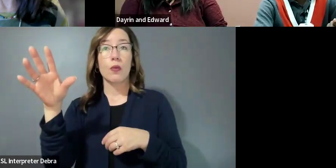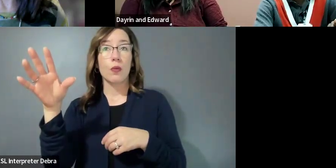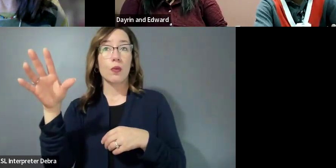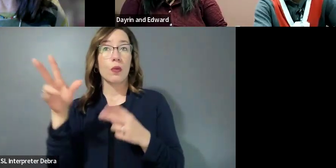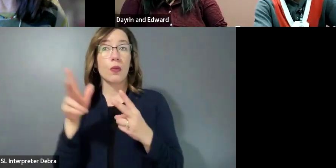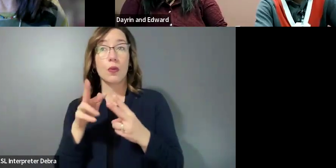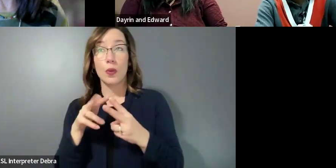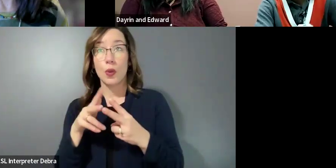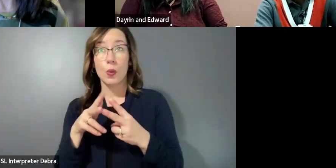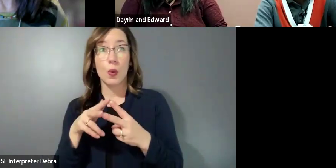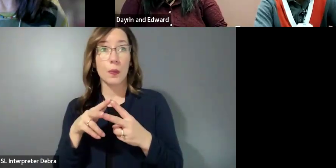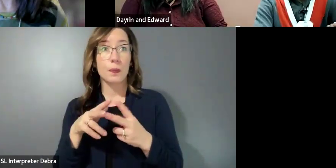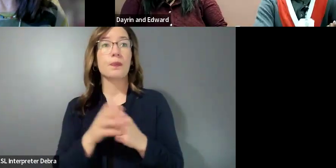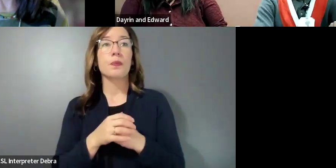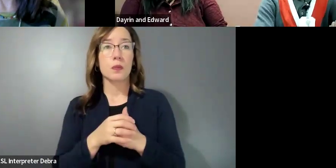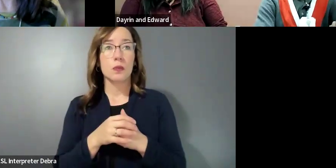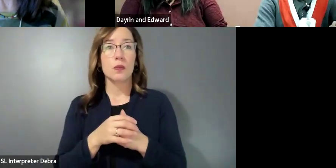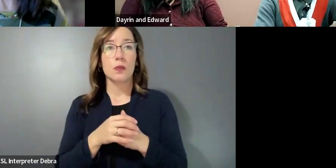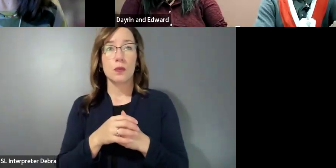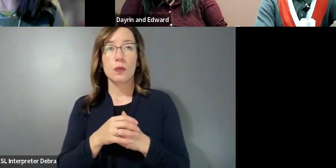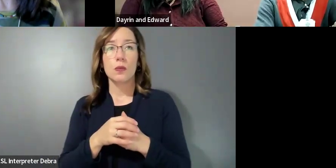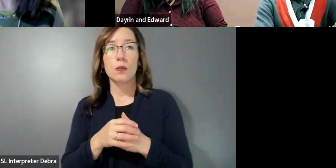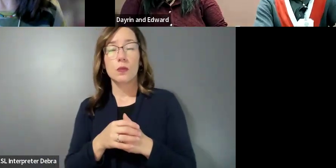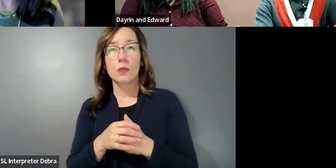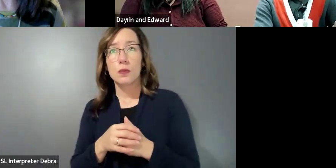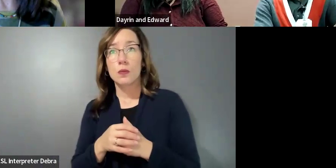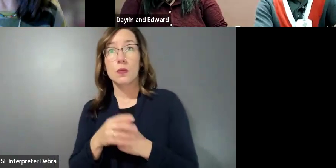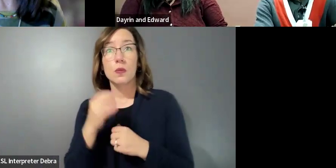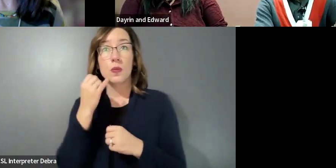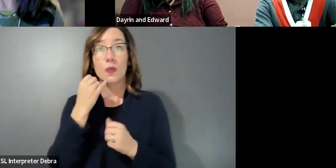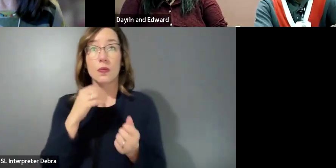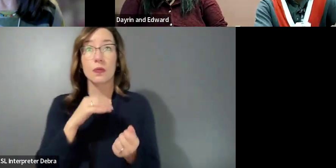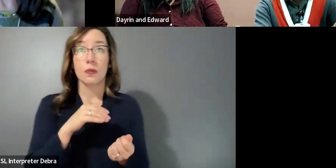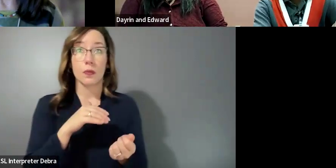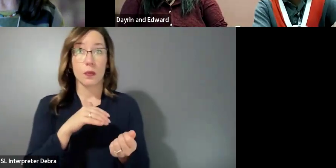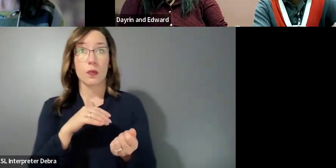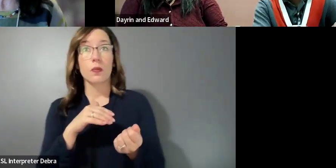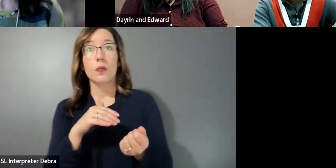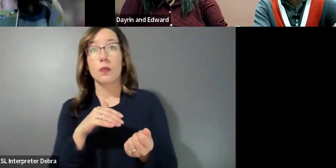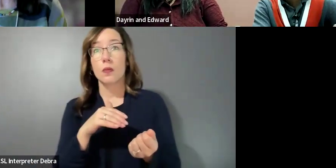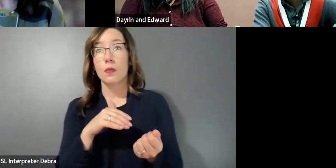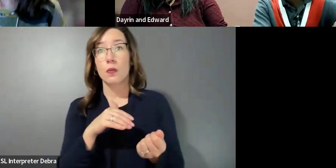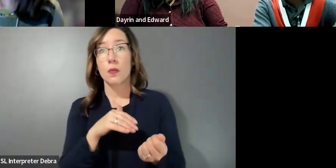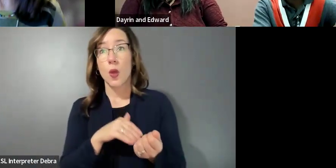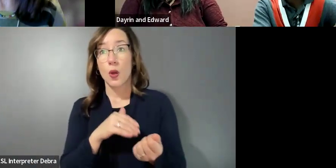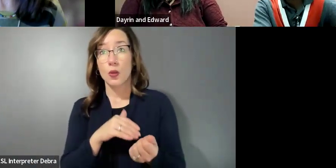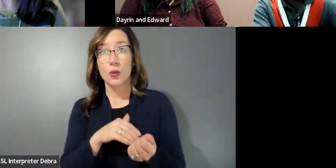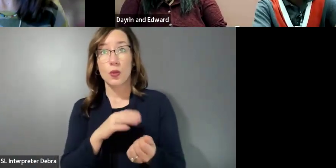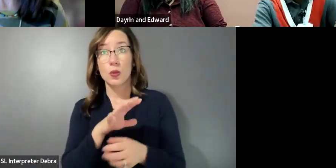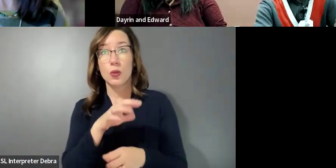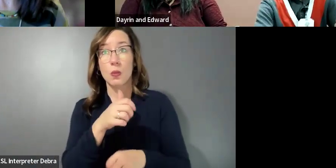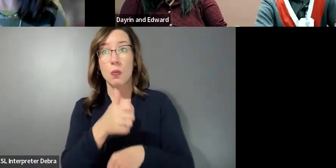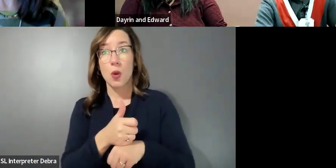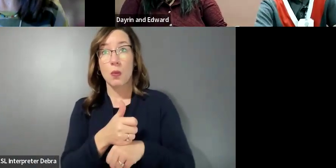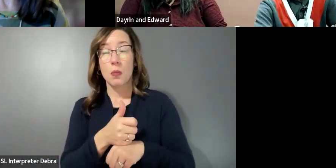has moved or you have moved. If the doctor sets up the appointment, a